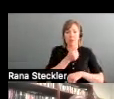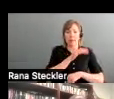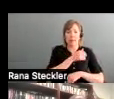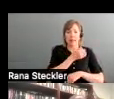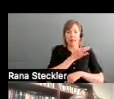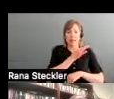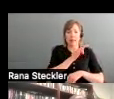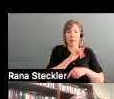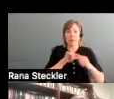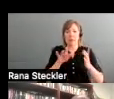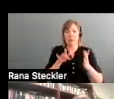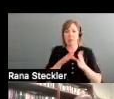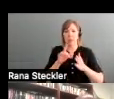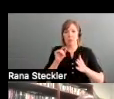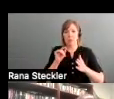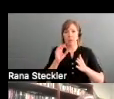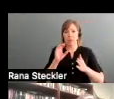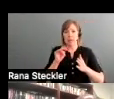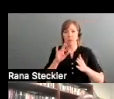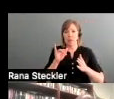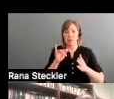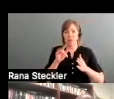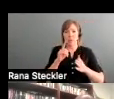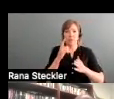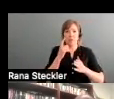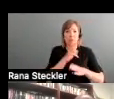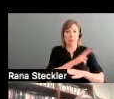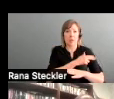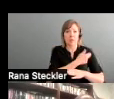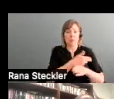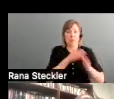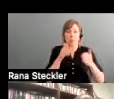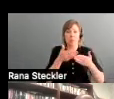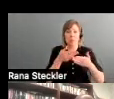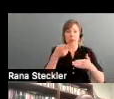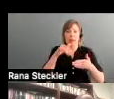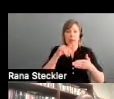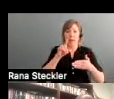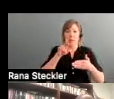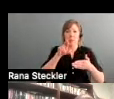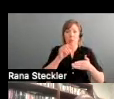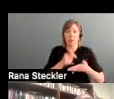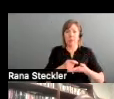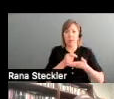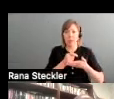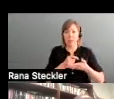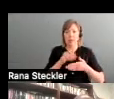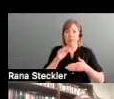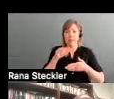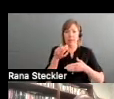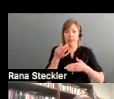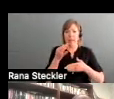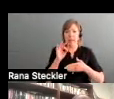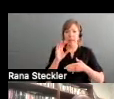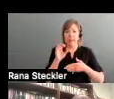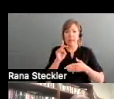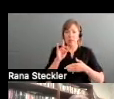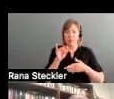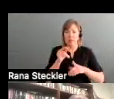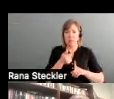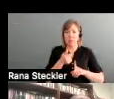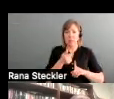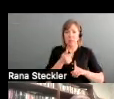mid 20th century. It was one of the first hospitals to introduce hydrotherapy in the late 19th century.